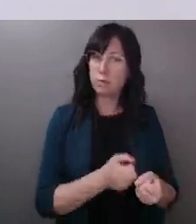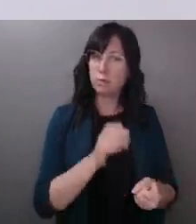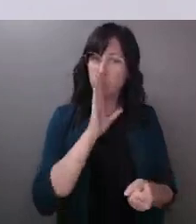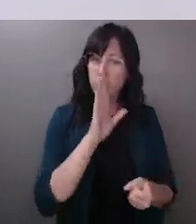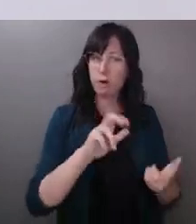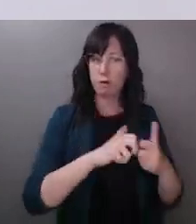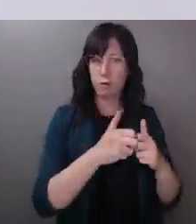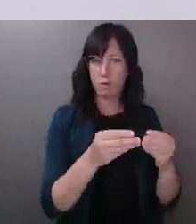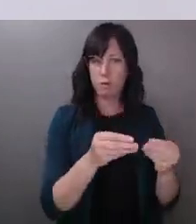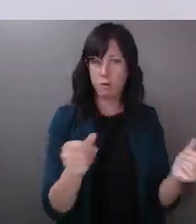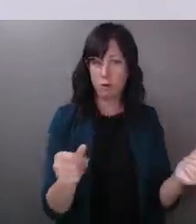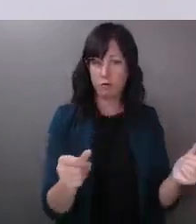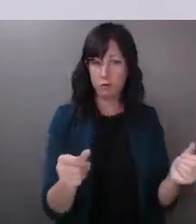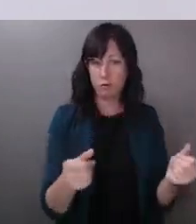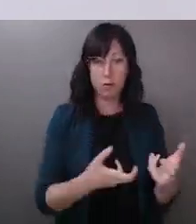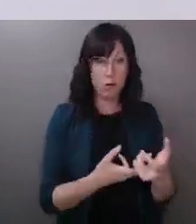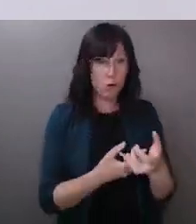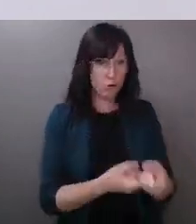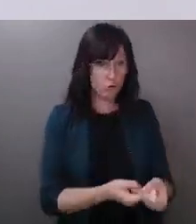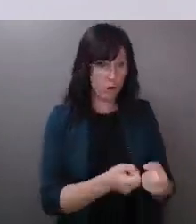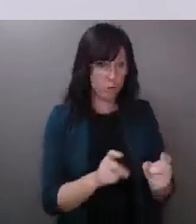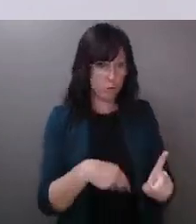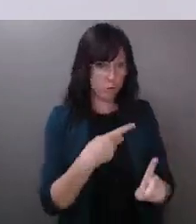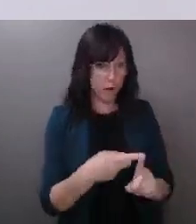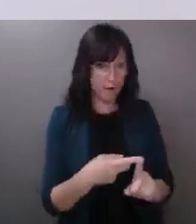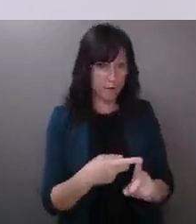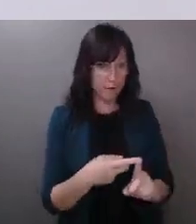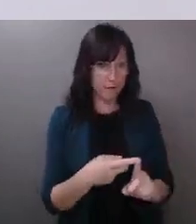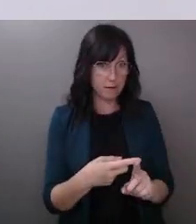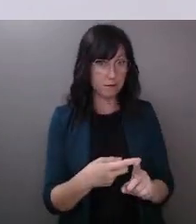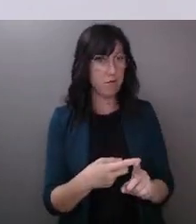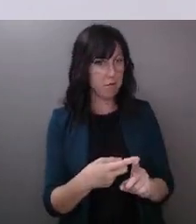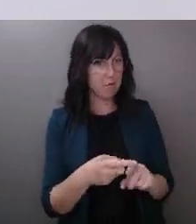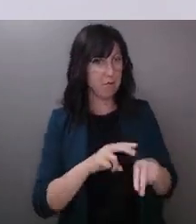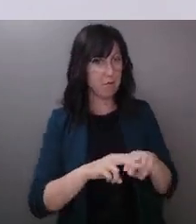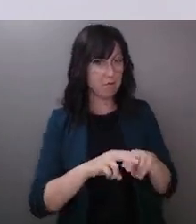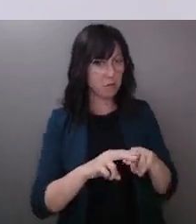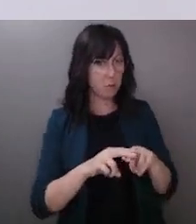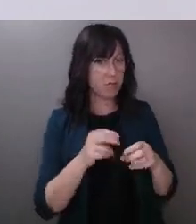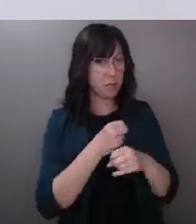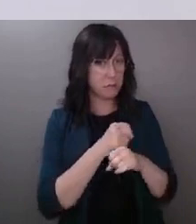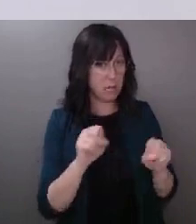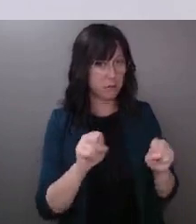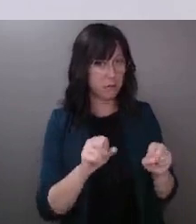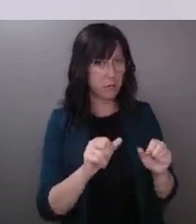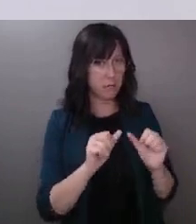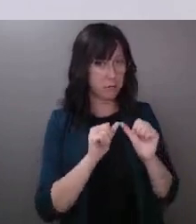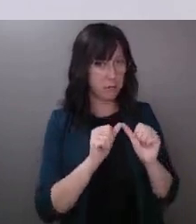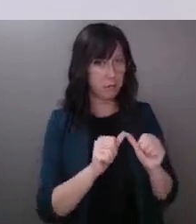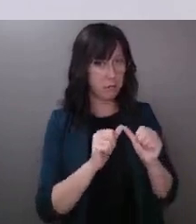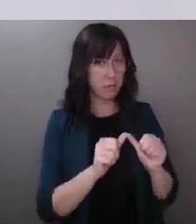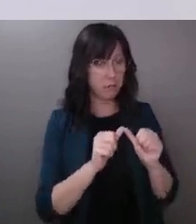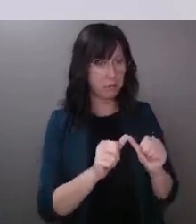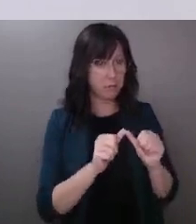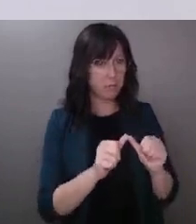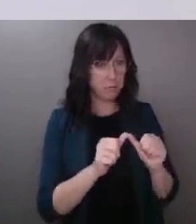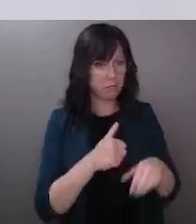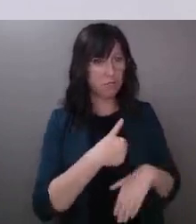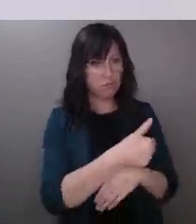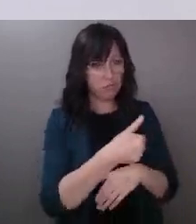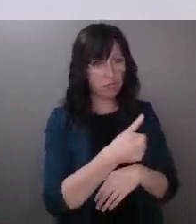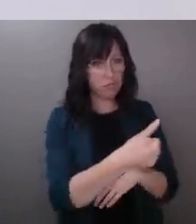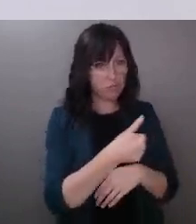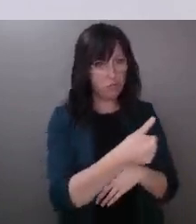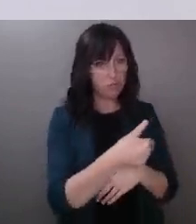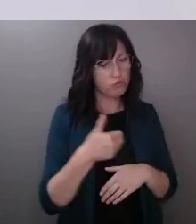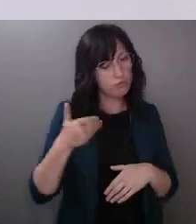And trust will come when people see the trains running safely and reliably over a period of time, and when they